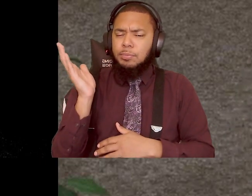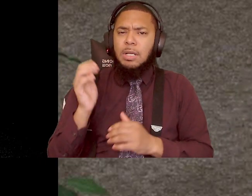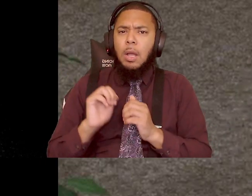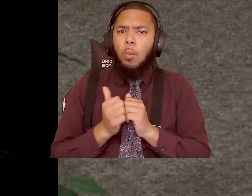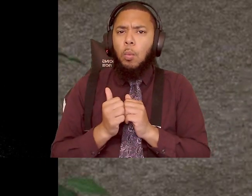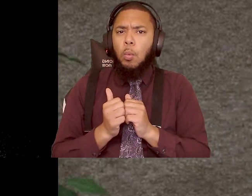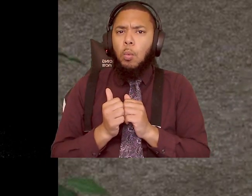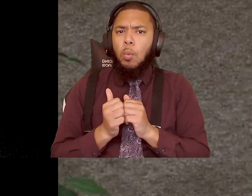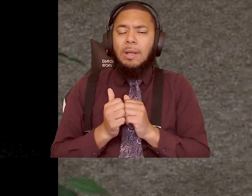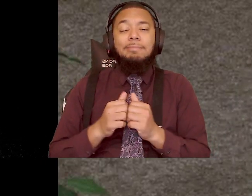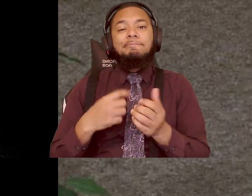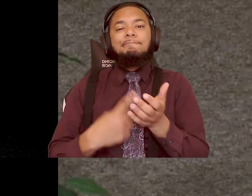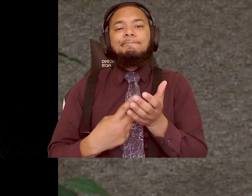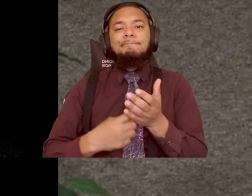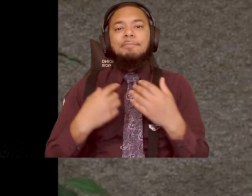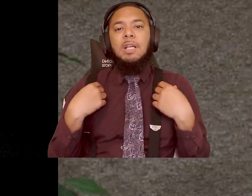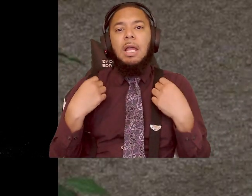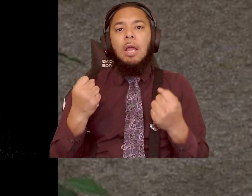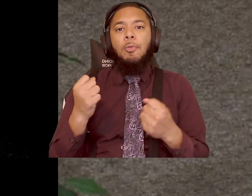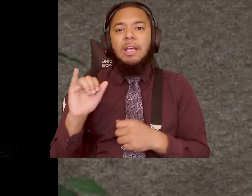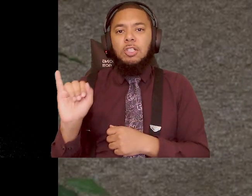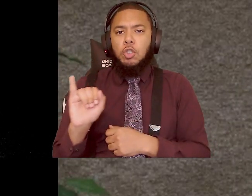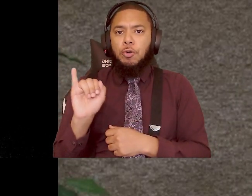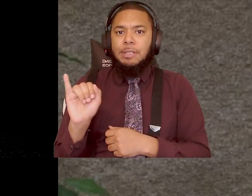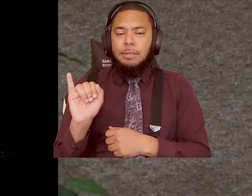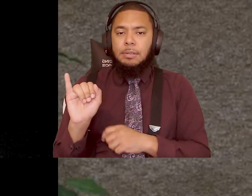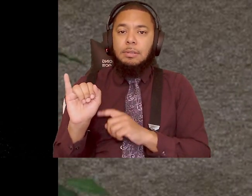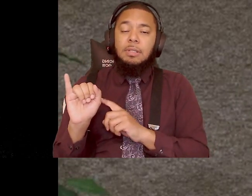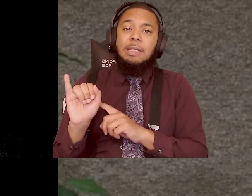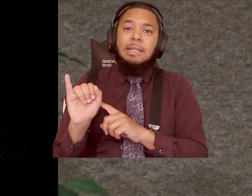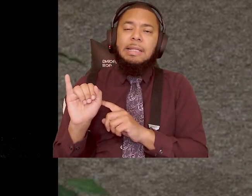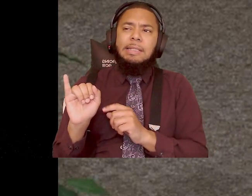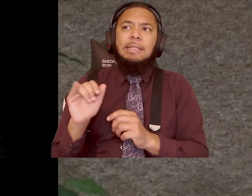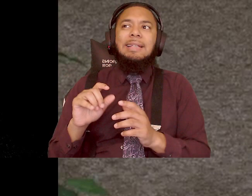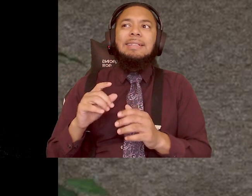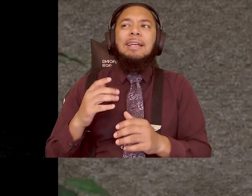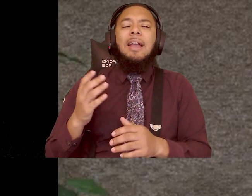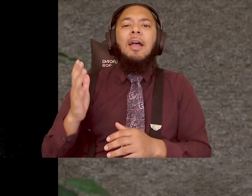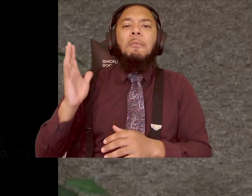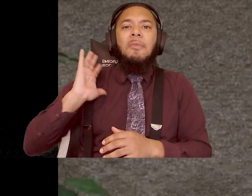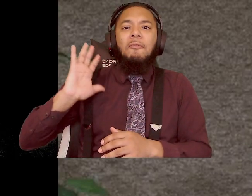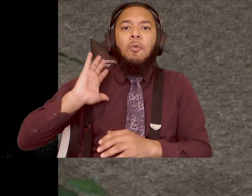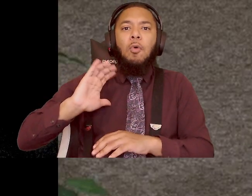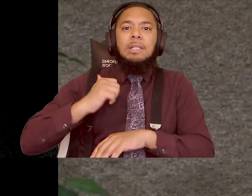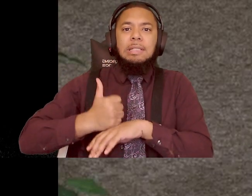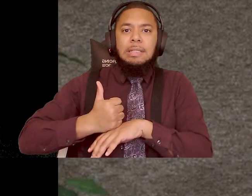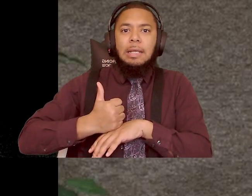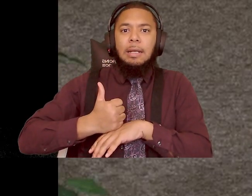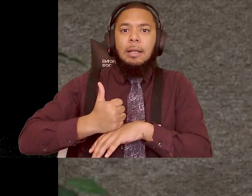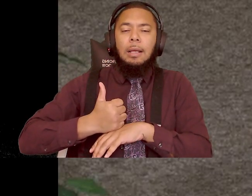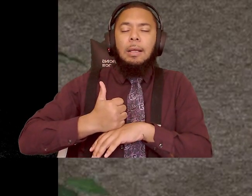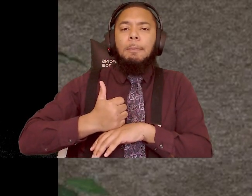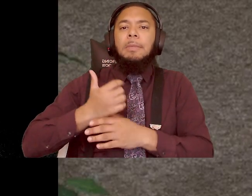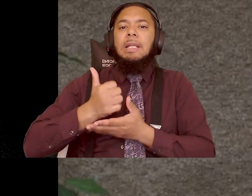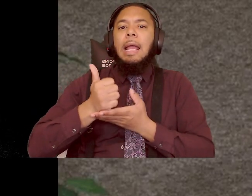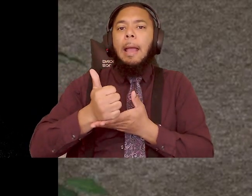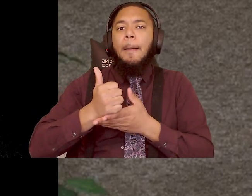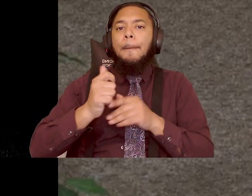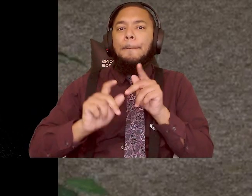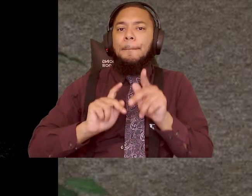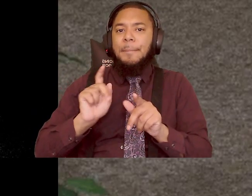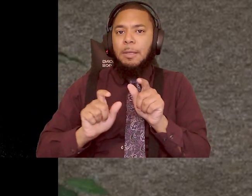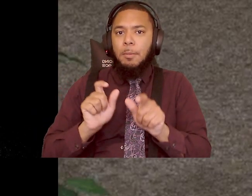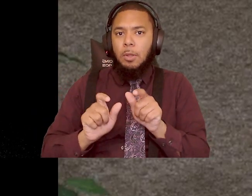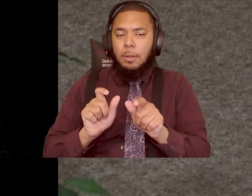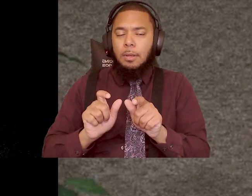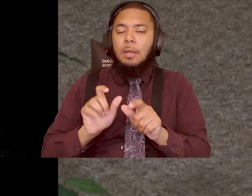is health insurance. Health insurance is something that was originally set up to help people when they come into a situation where they